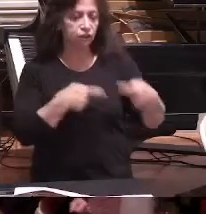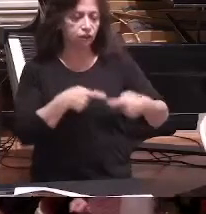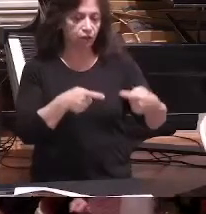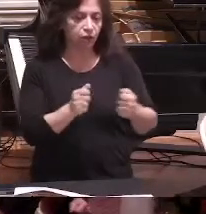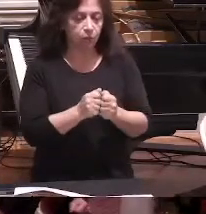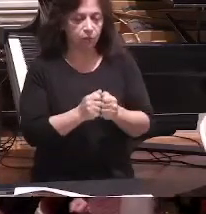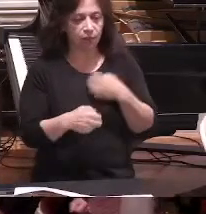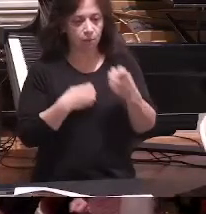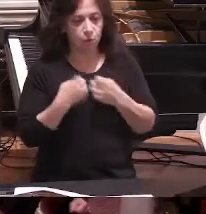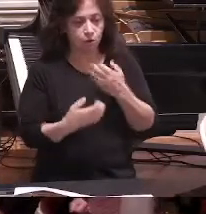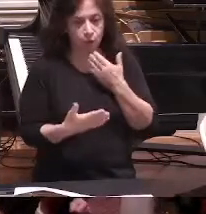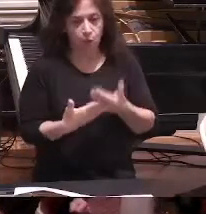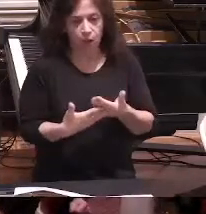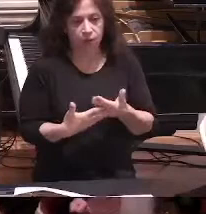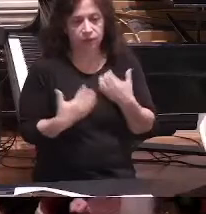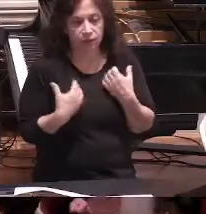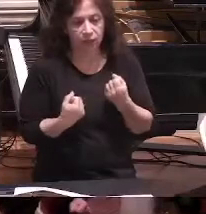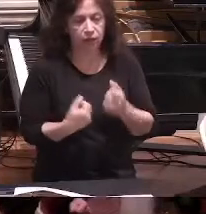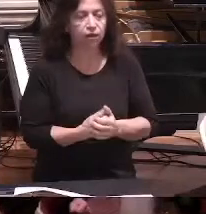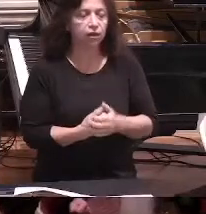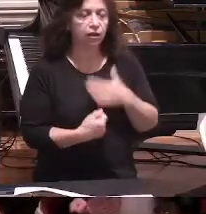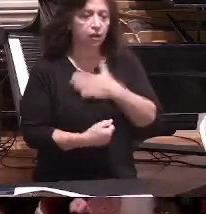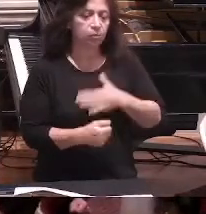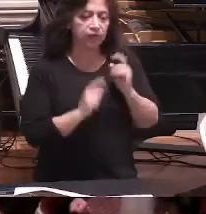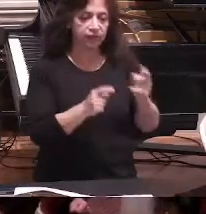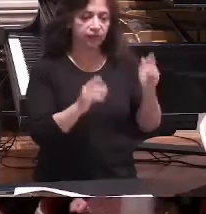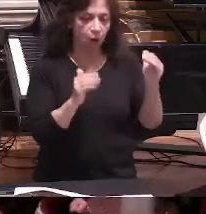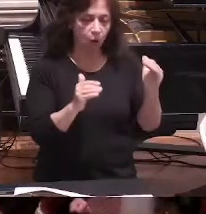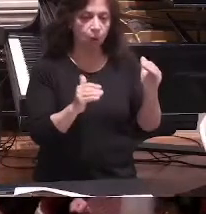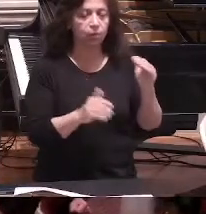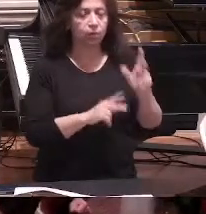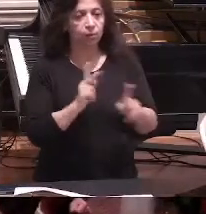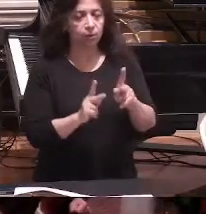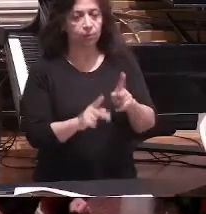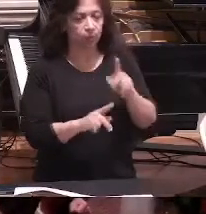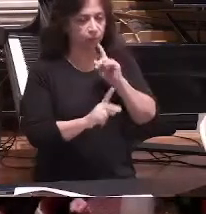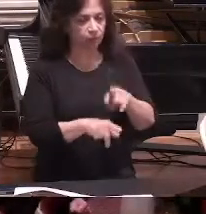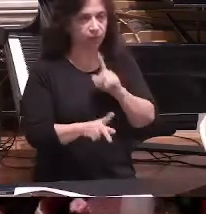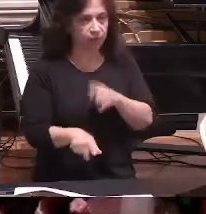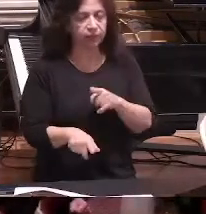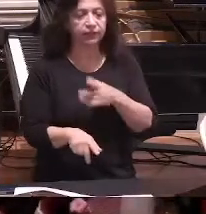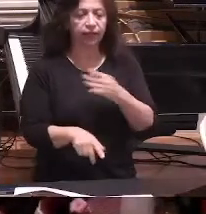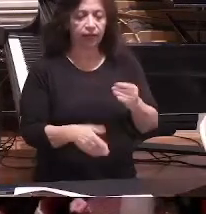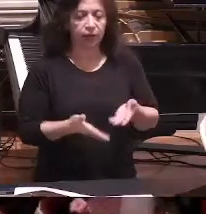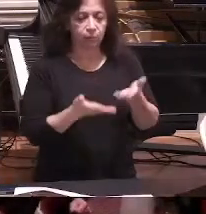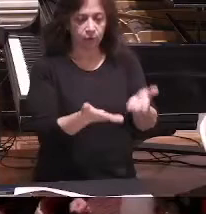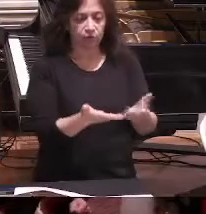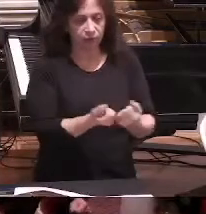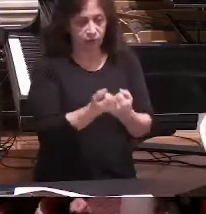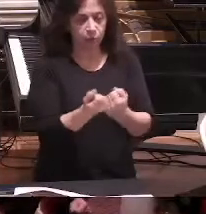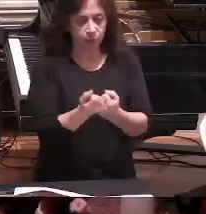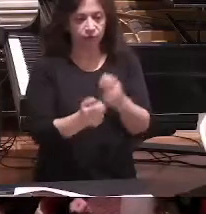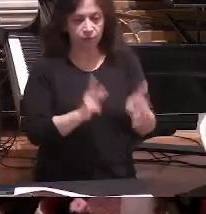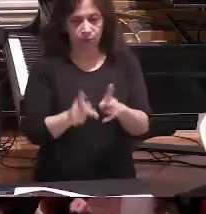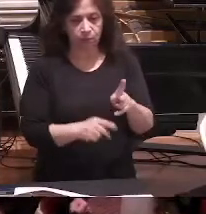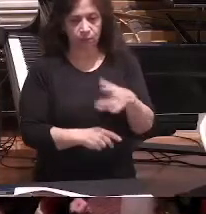emotional wellness. Please give hope to those who are despondent and provide resources to those who feel